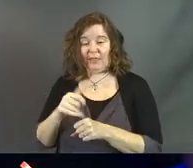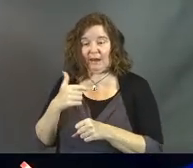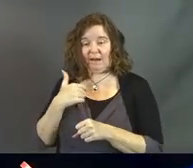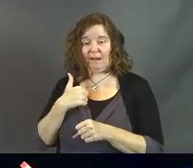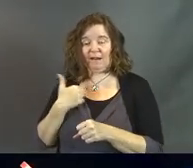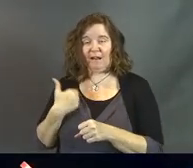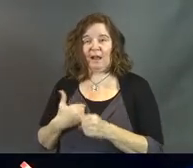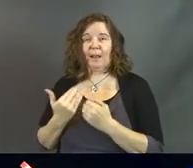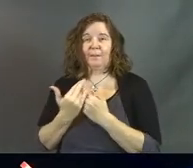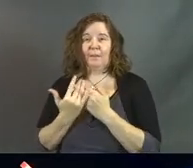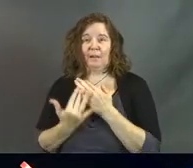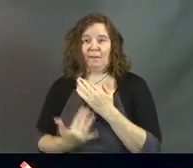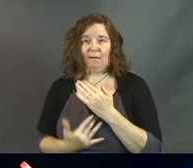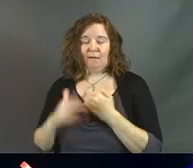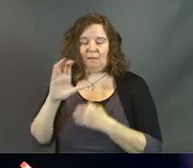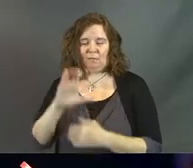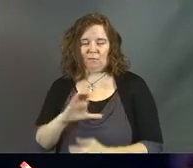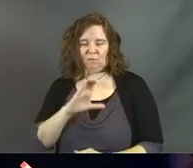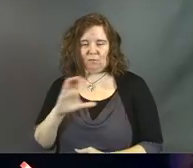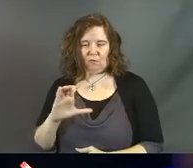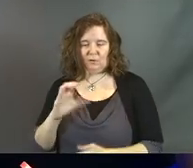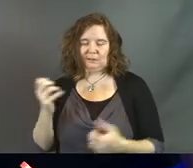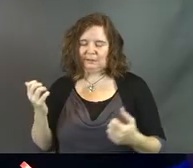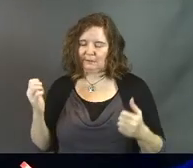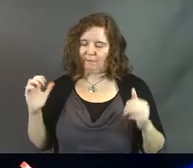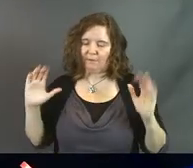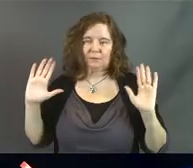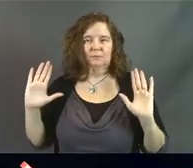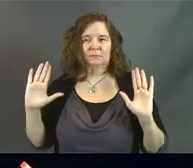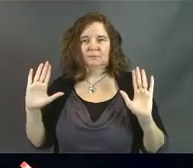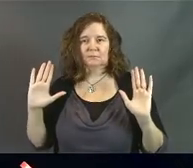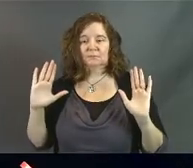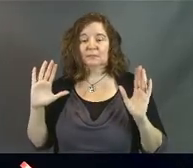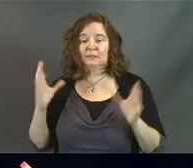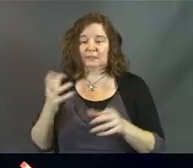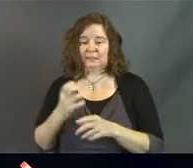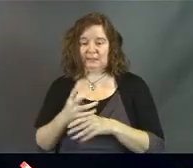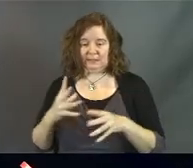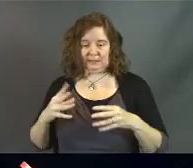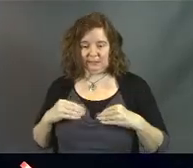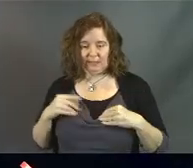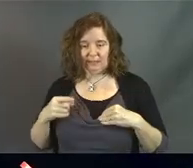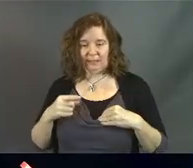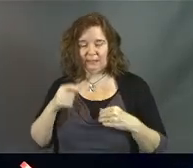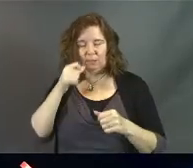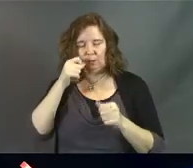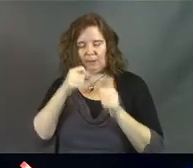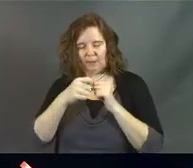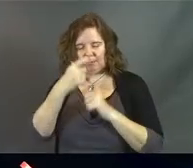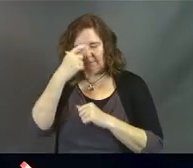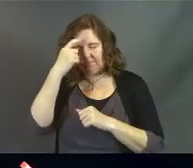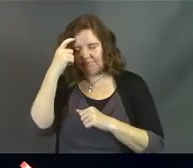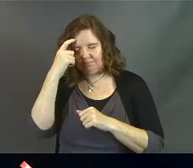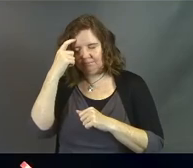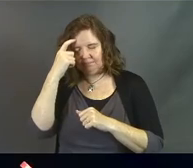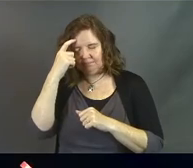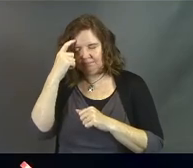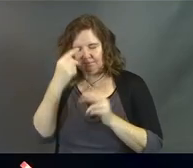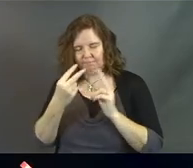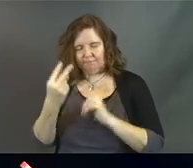I bled on the cross, the sacrifice. Take this in remembrance of me."